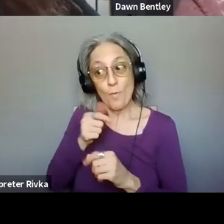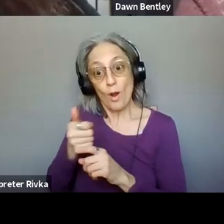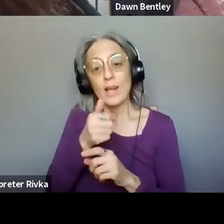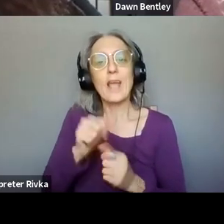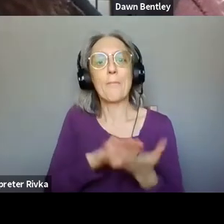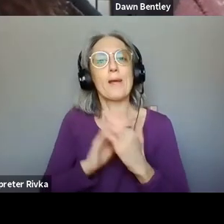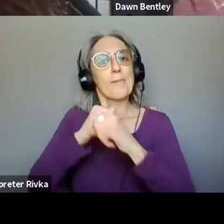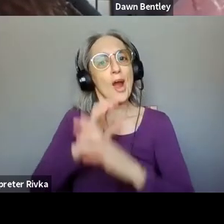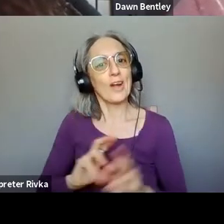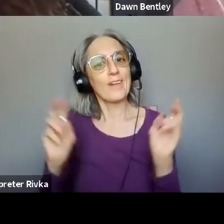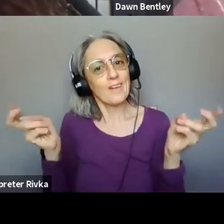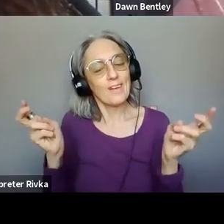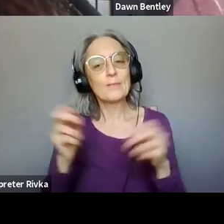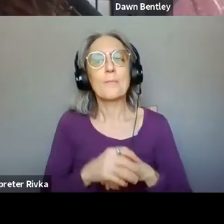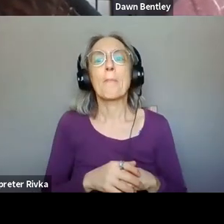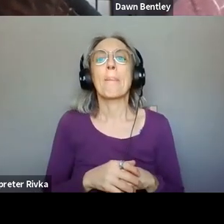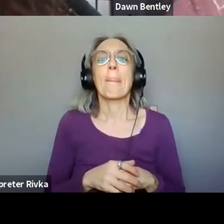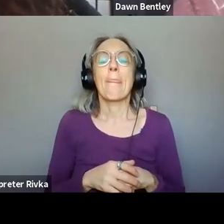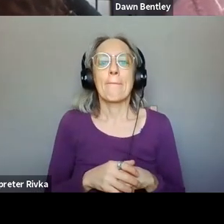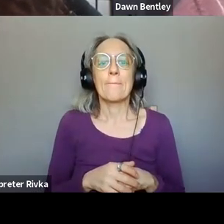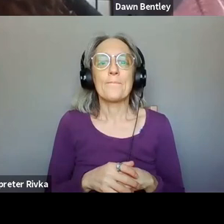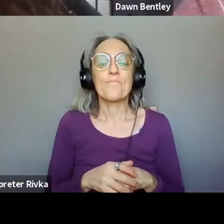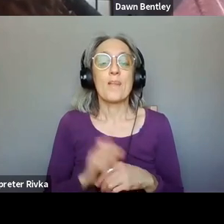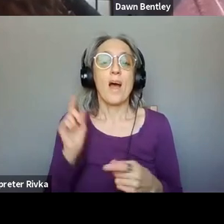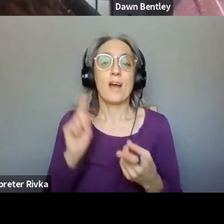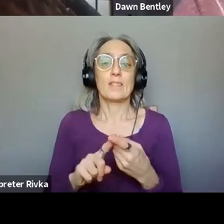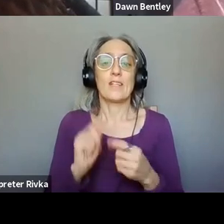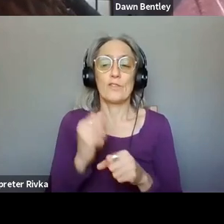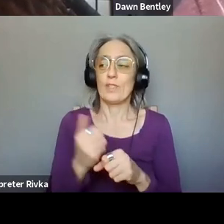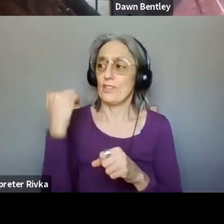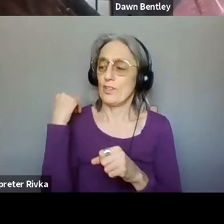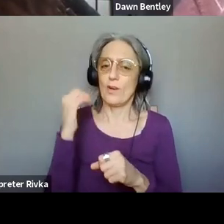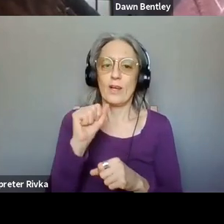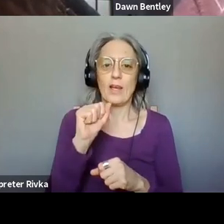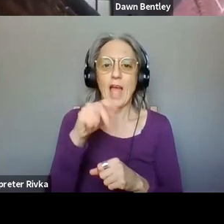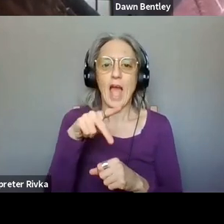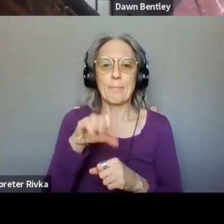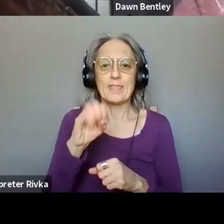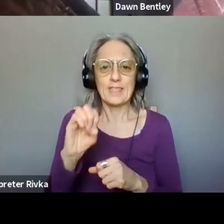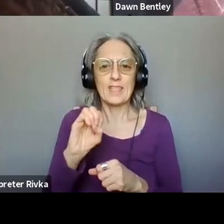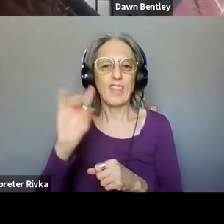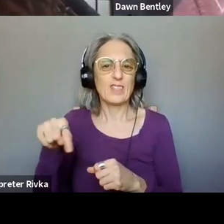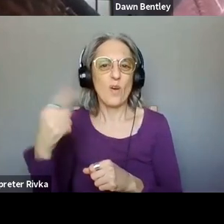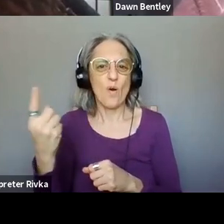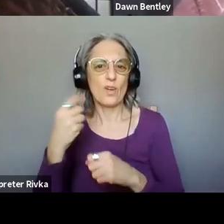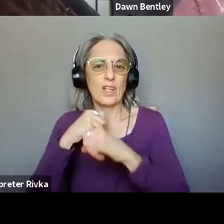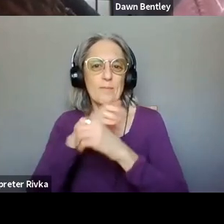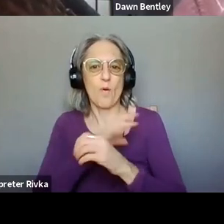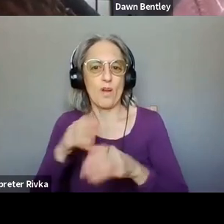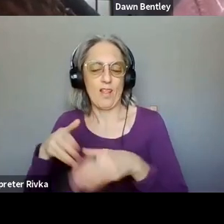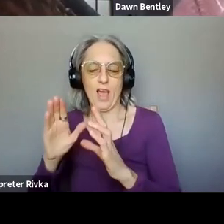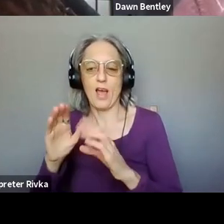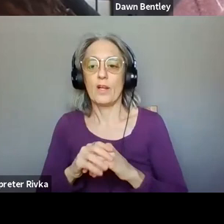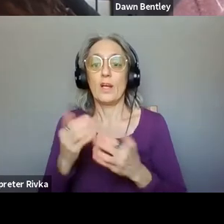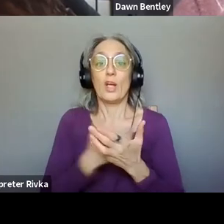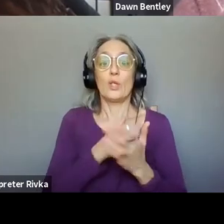Up until a couple years ago, APSI was the only corporate guardian allowed in Ohio. The new statutes allow these